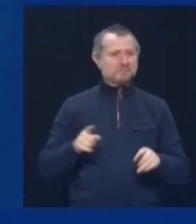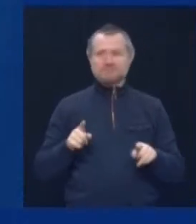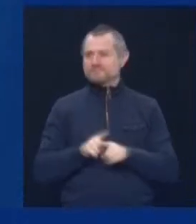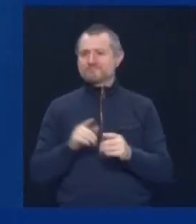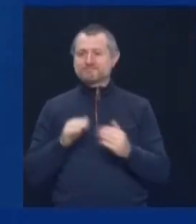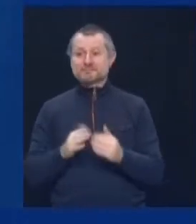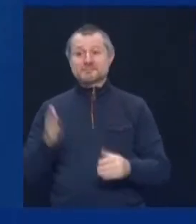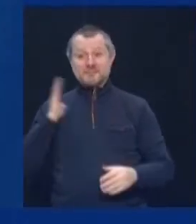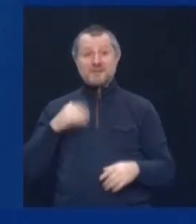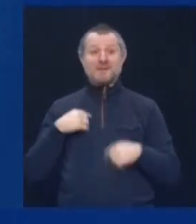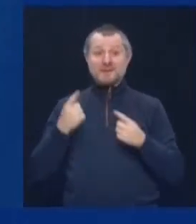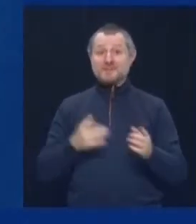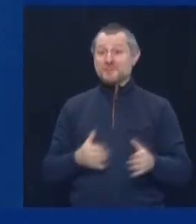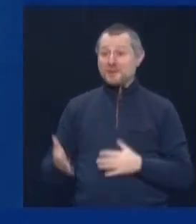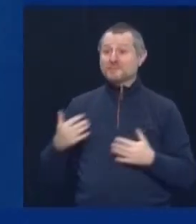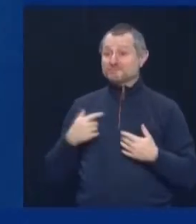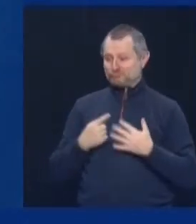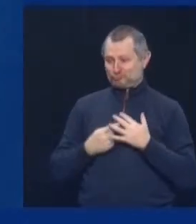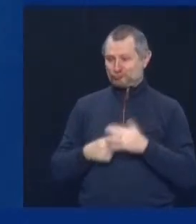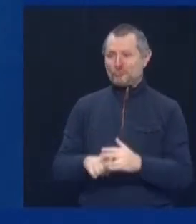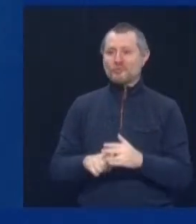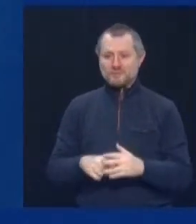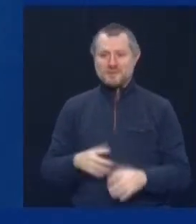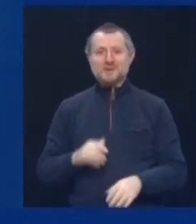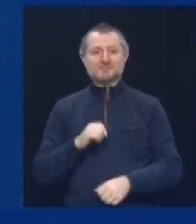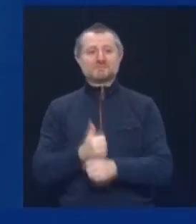implementing. We so far received